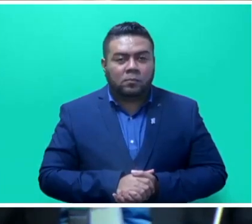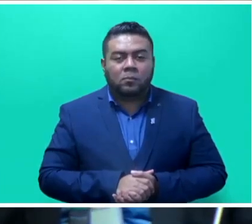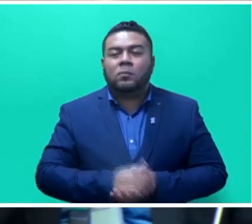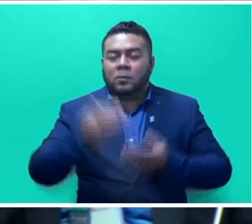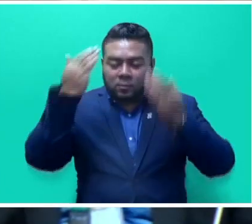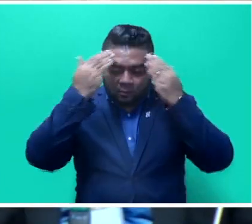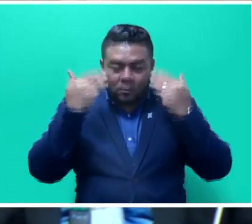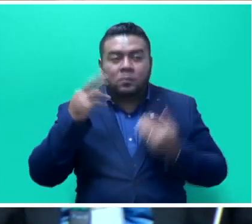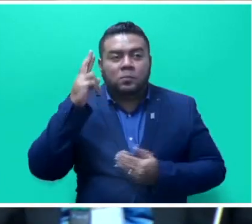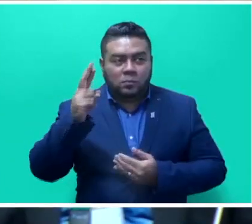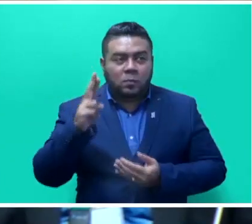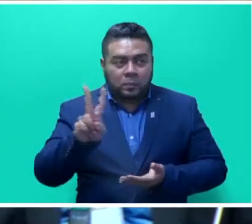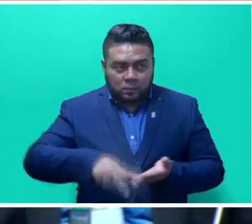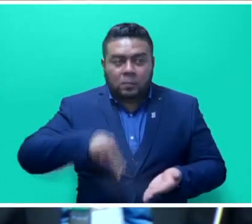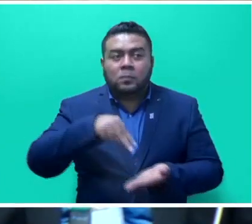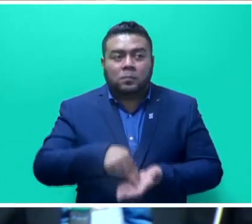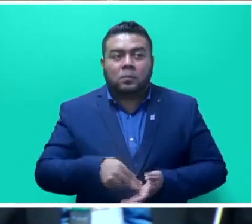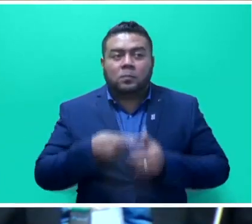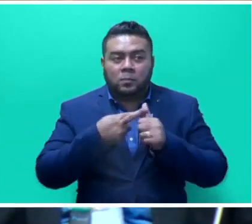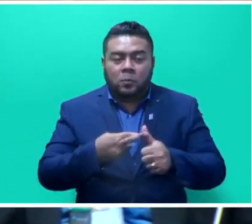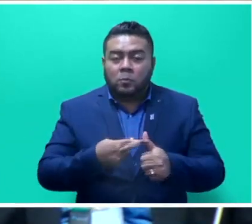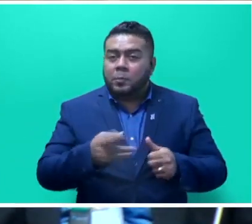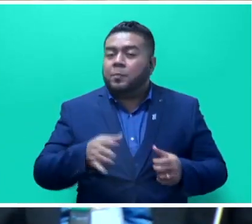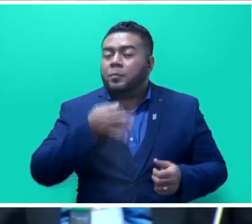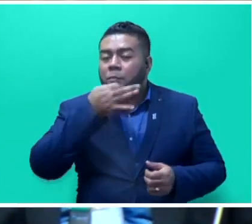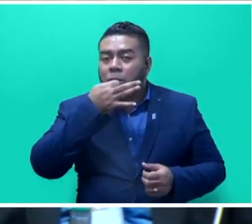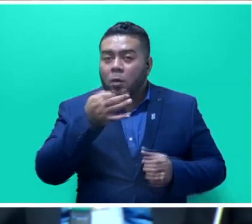Mr. Speaker, sir, I rise to respond to the question